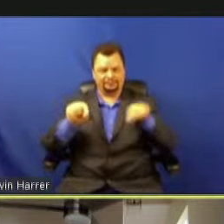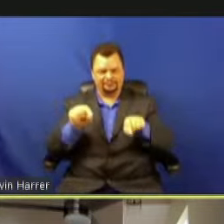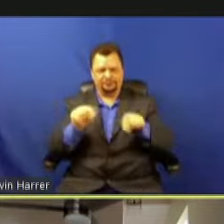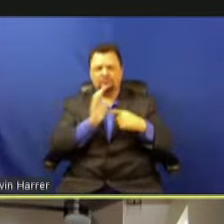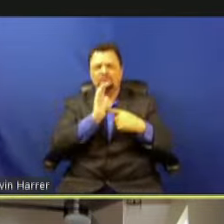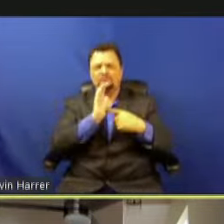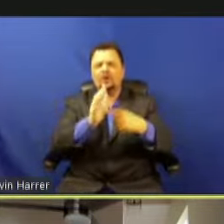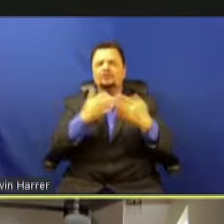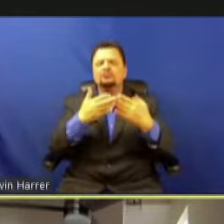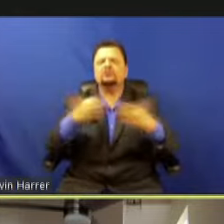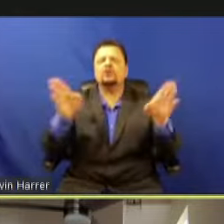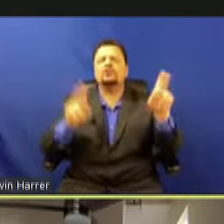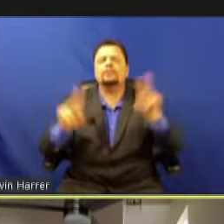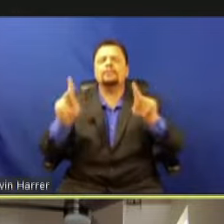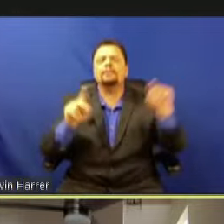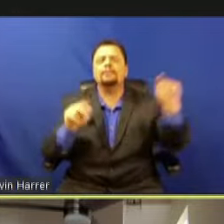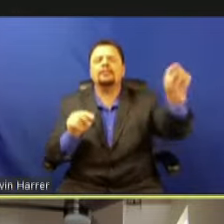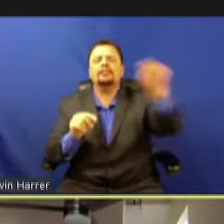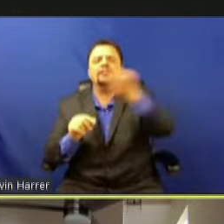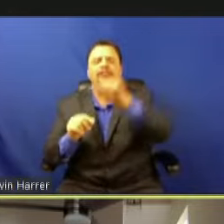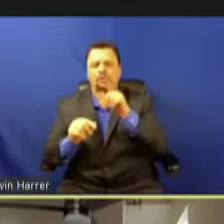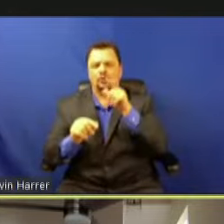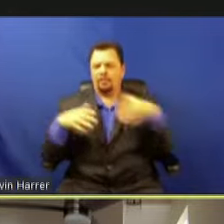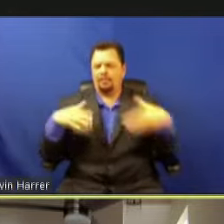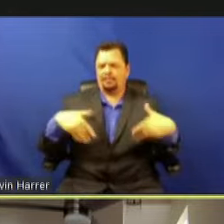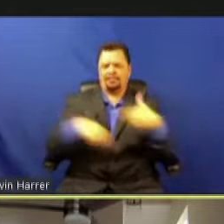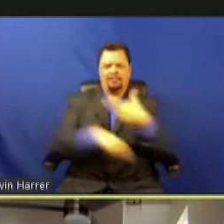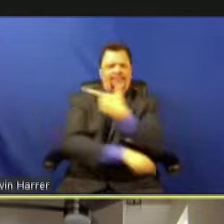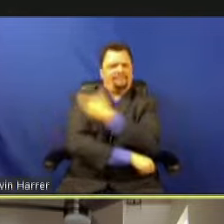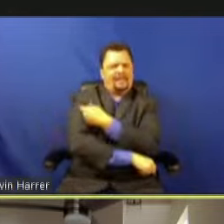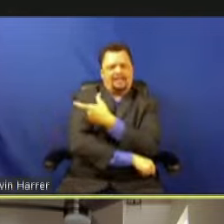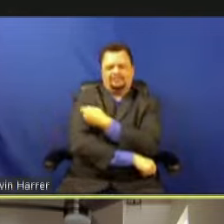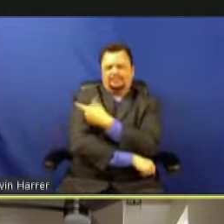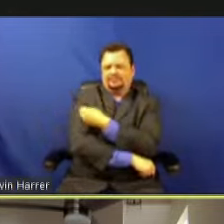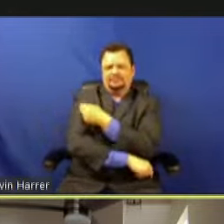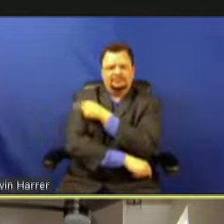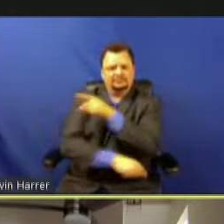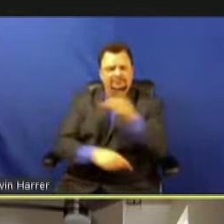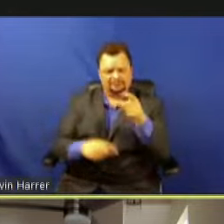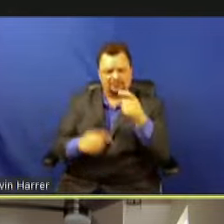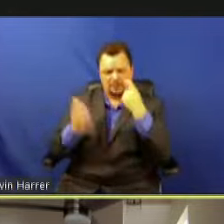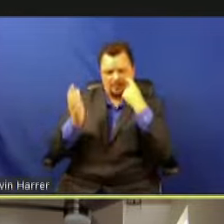population. And you can see that those numbers are far below that